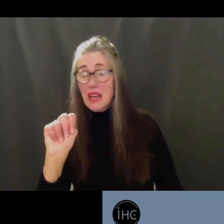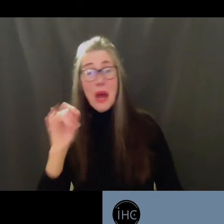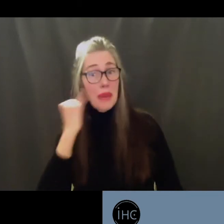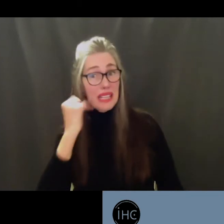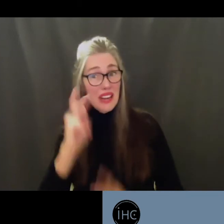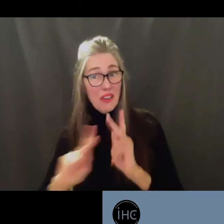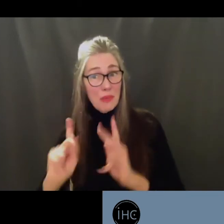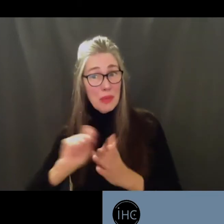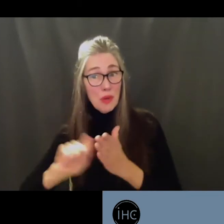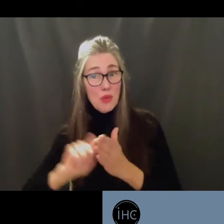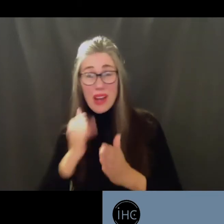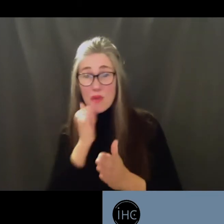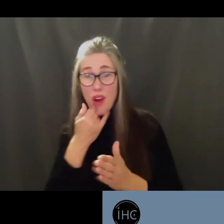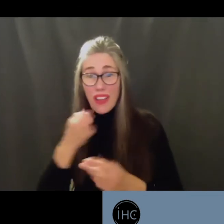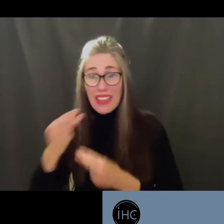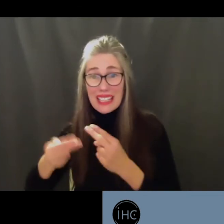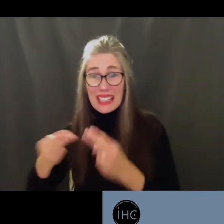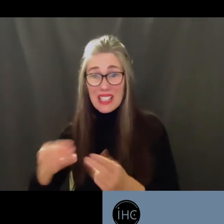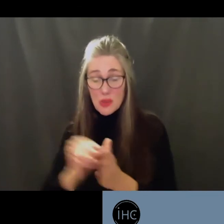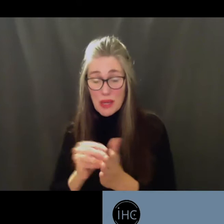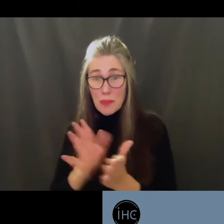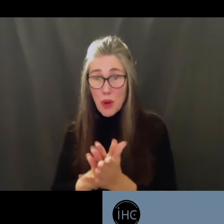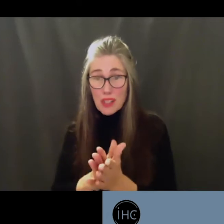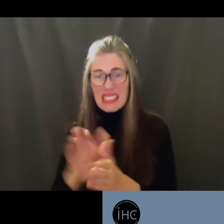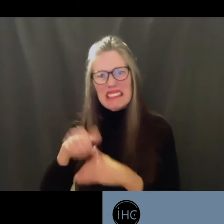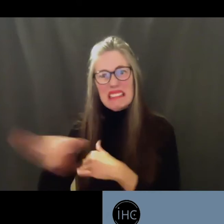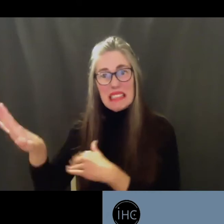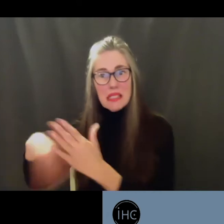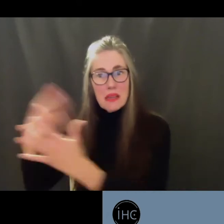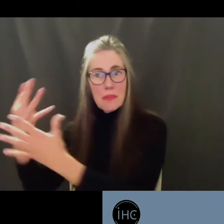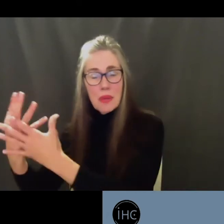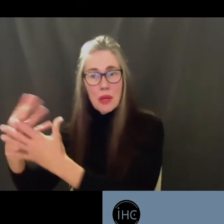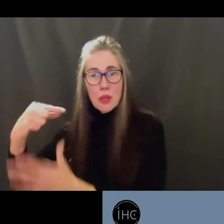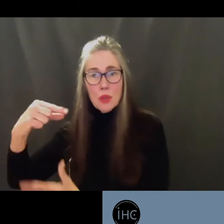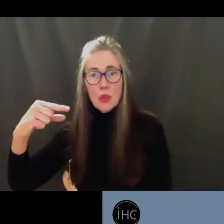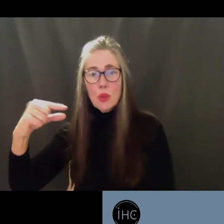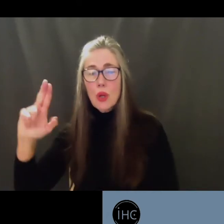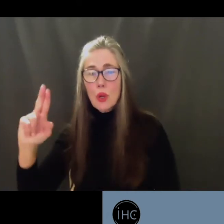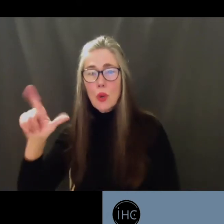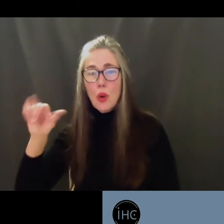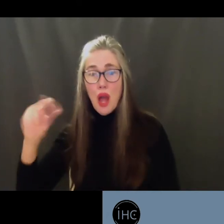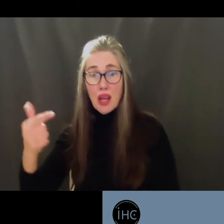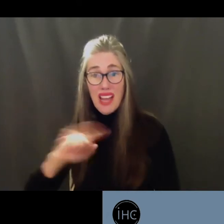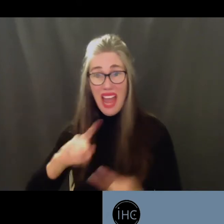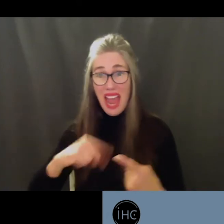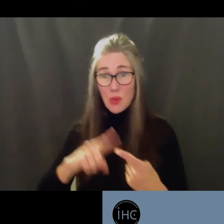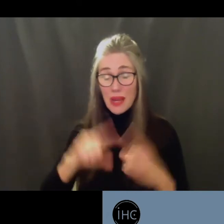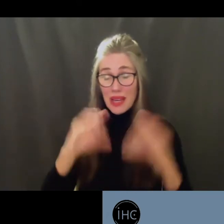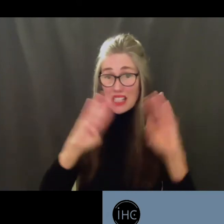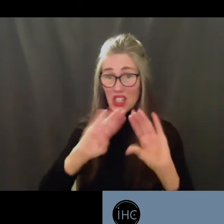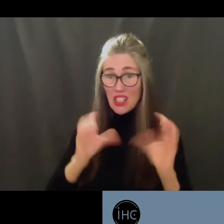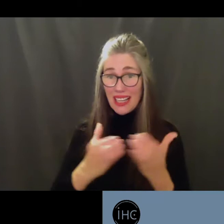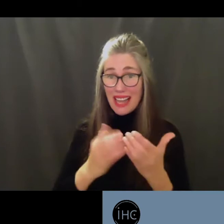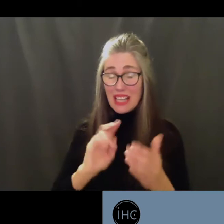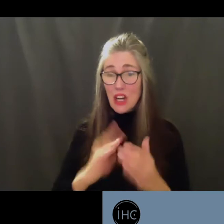they write the wrong thing. And, you know, when I teach my World War II class and talk about the Nazi-Soviet pact, I have to